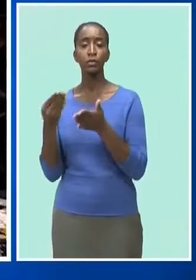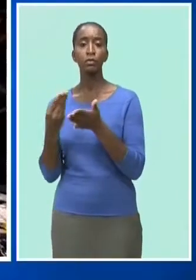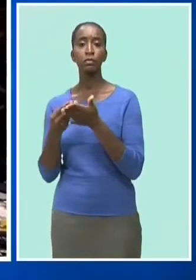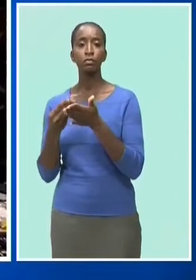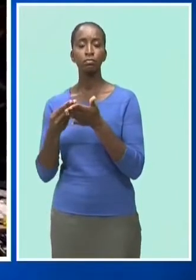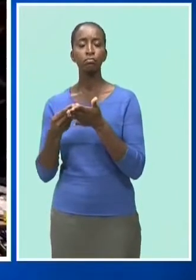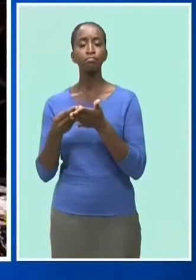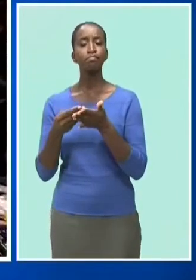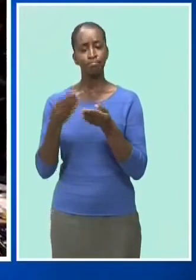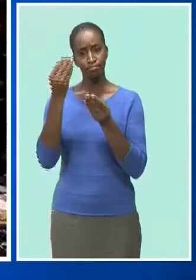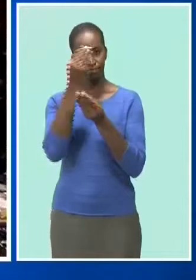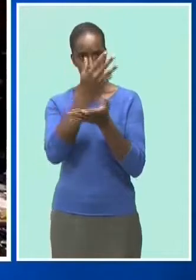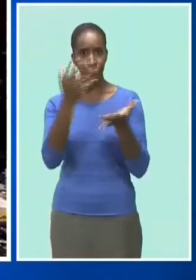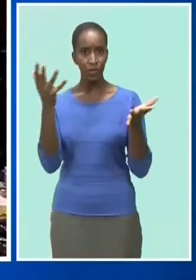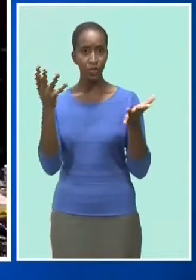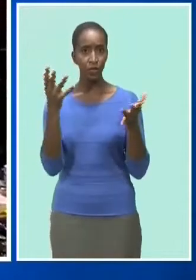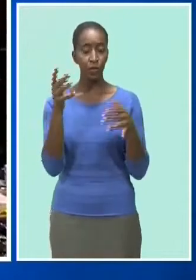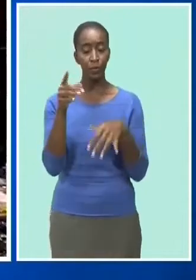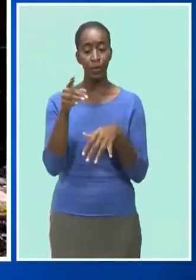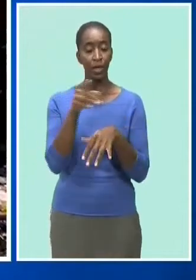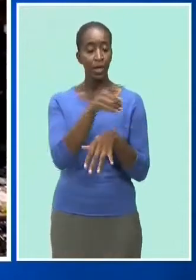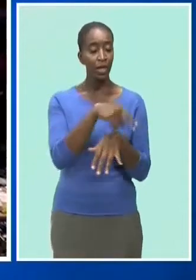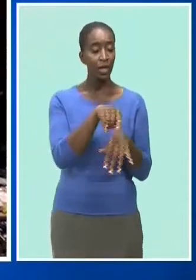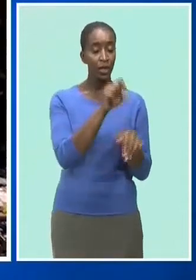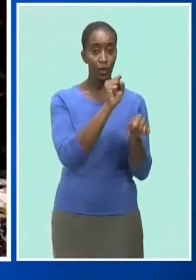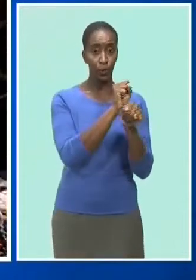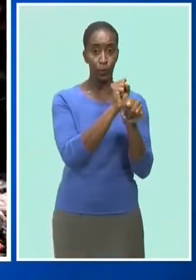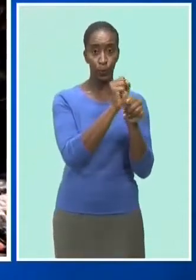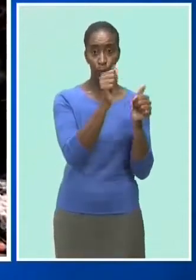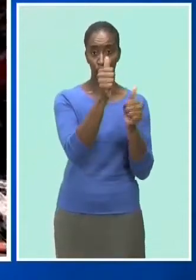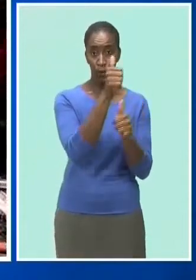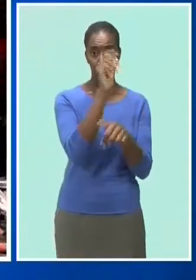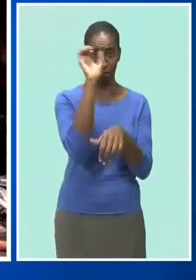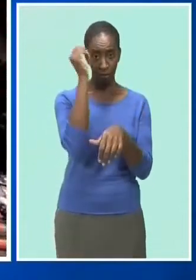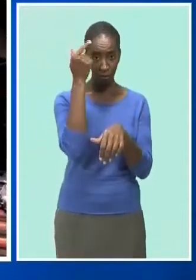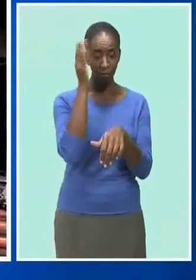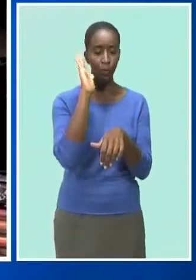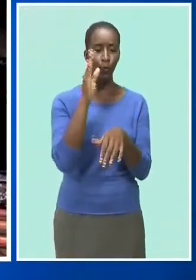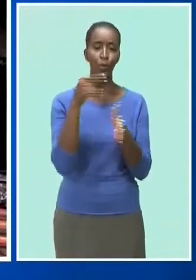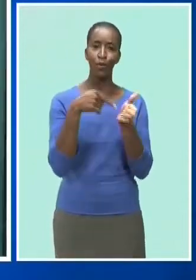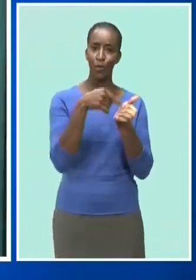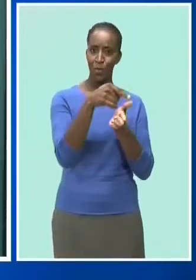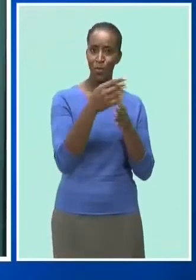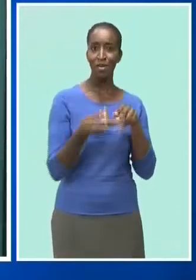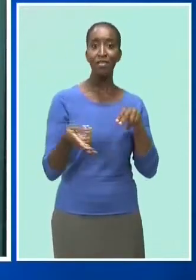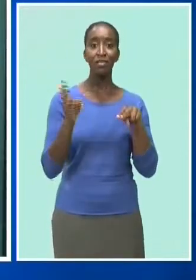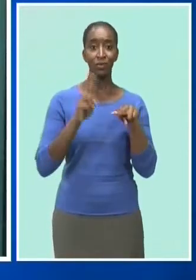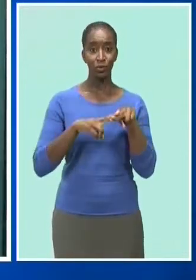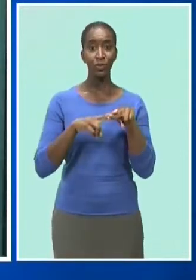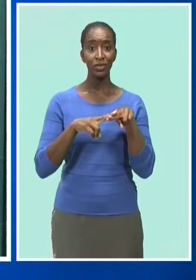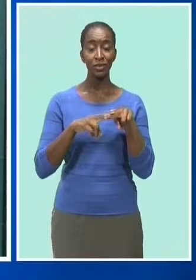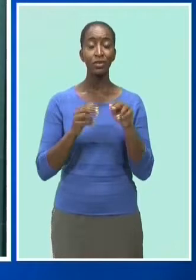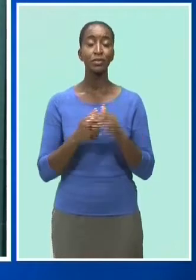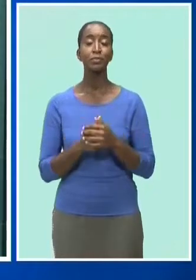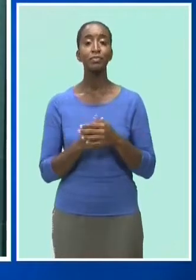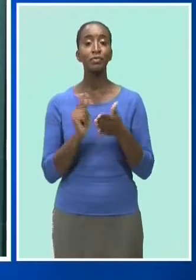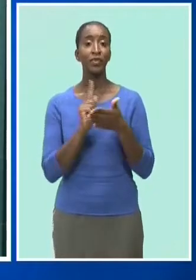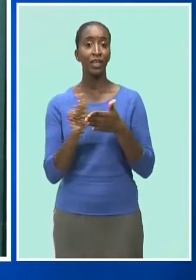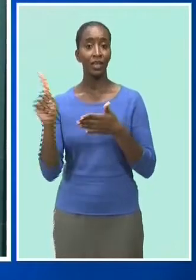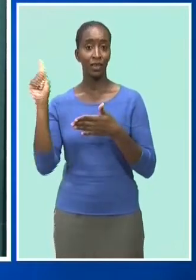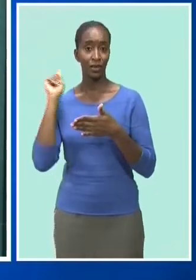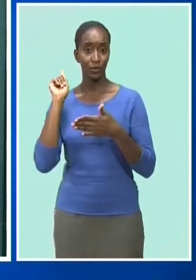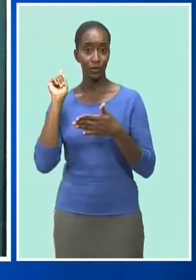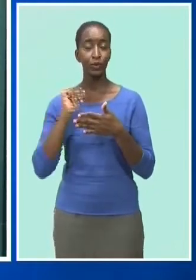servants in general can look forward to a salary increase when the budget is presented later this year. Last week, Director General in the Ministry